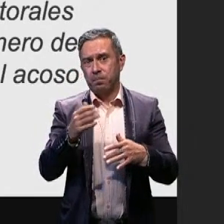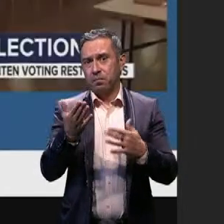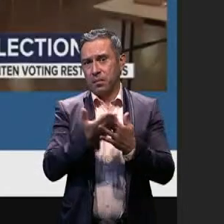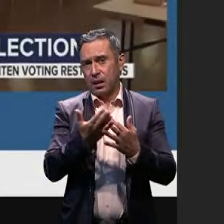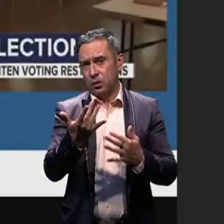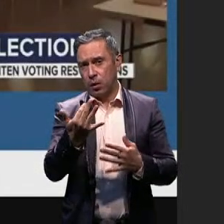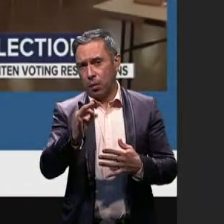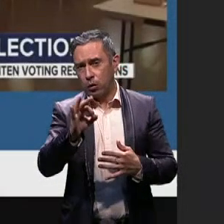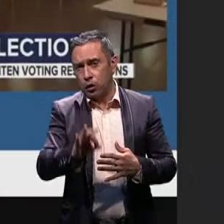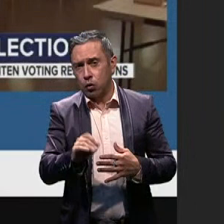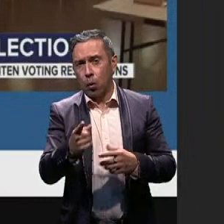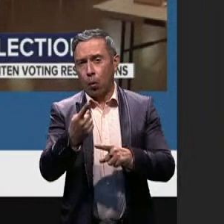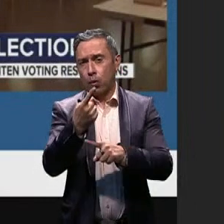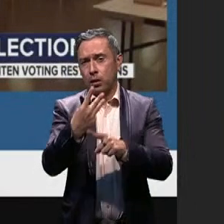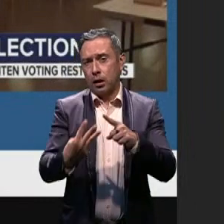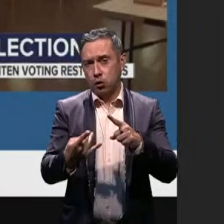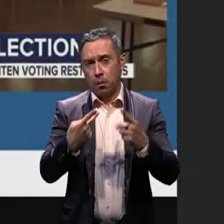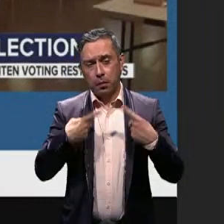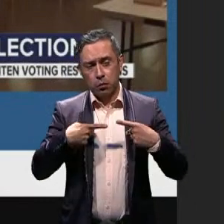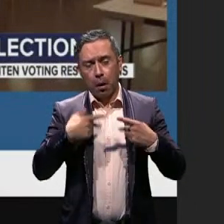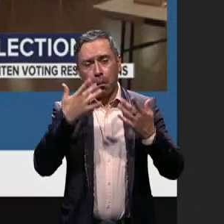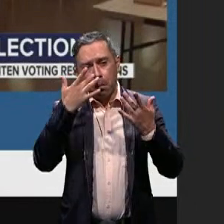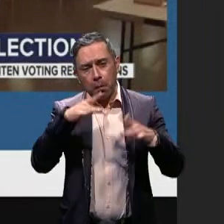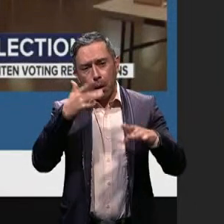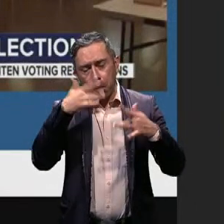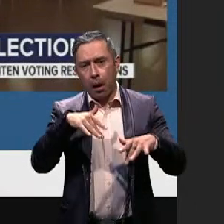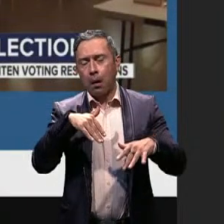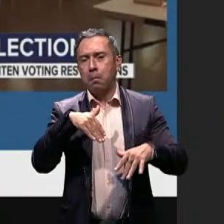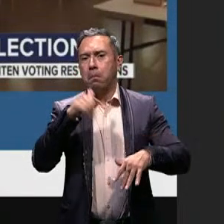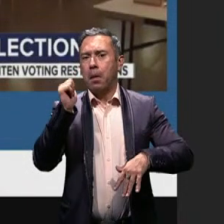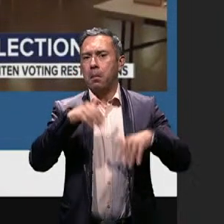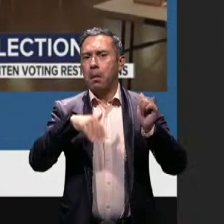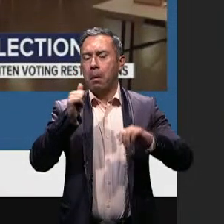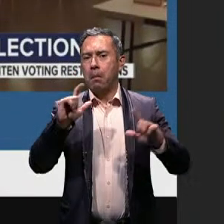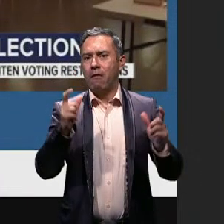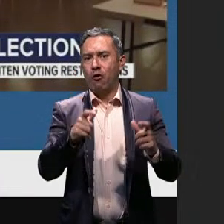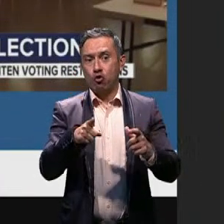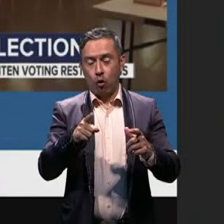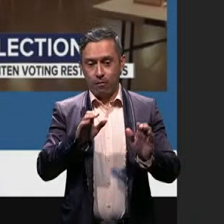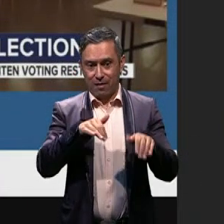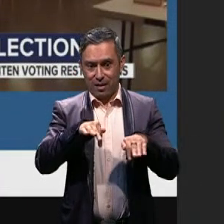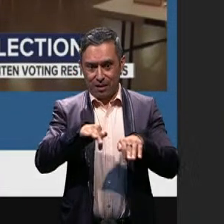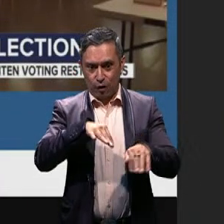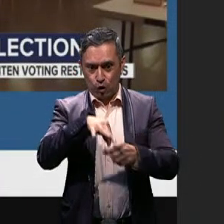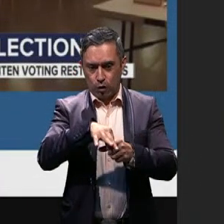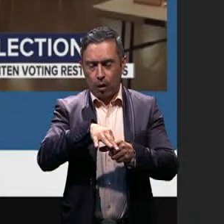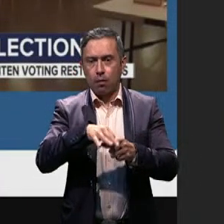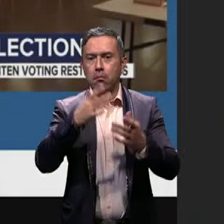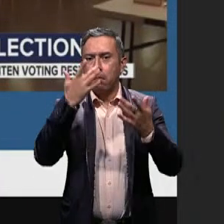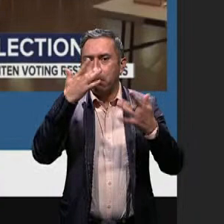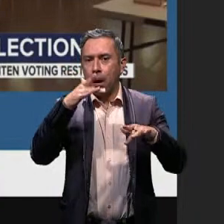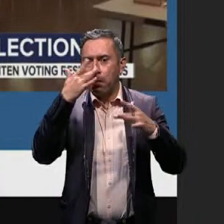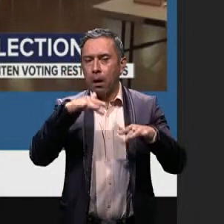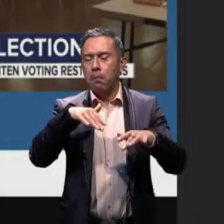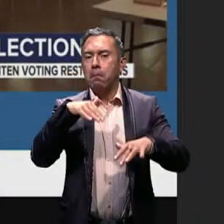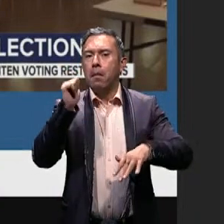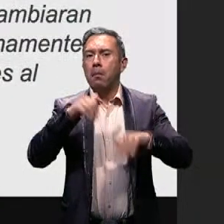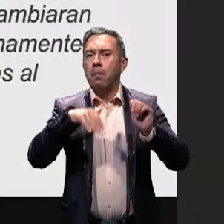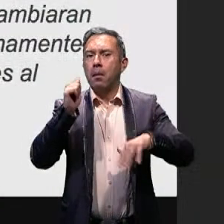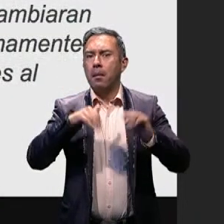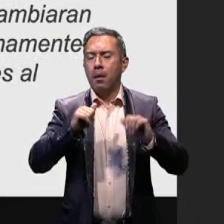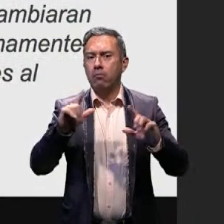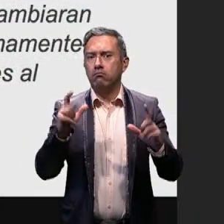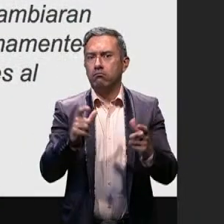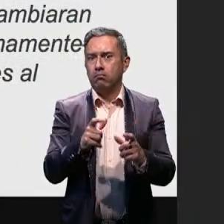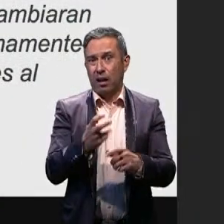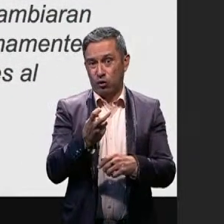in itself incredibly problematic. So because of the ongoing Select Committee's January 6th